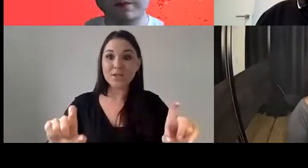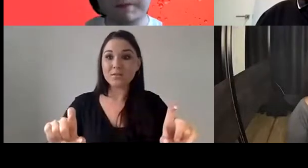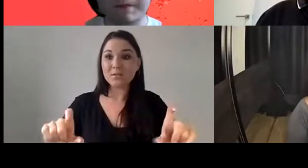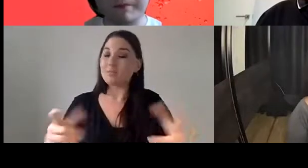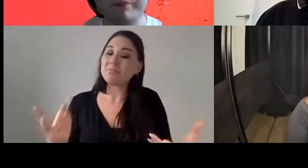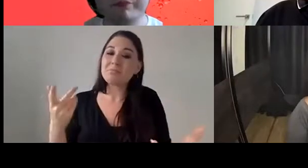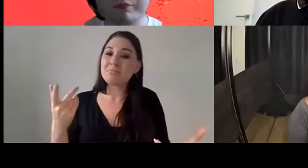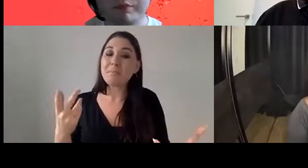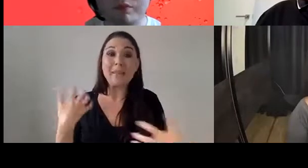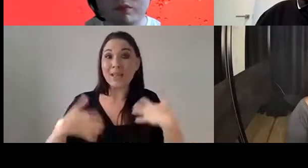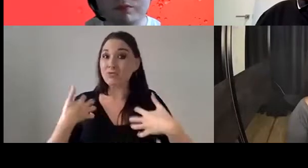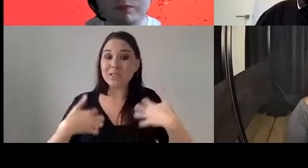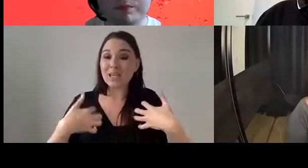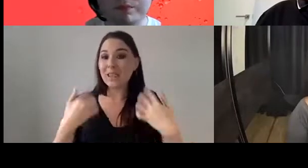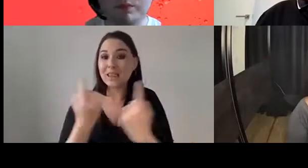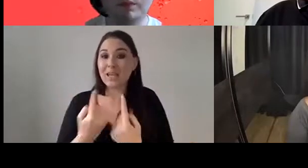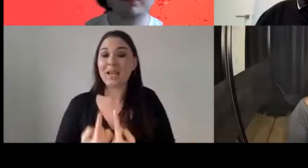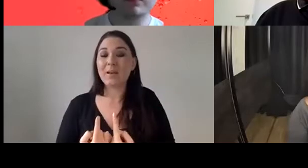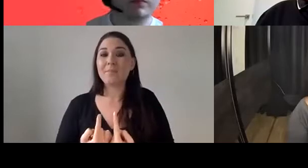But the interesting thing was,